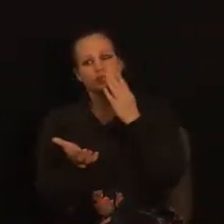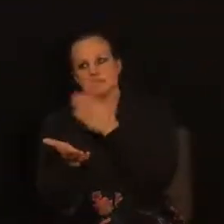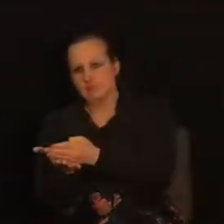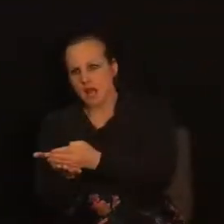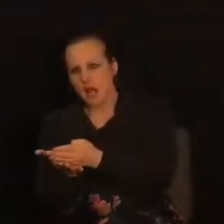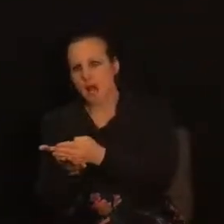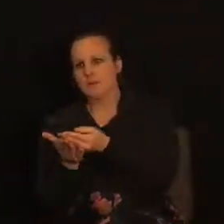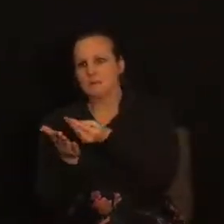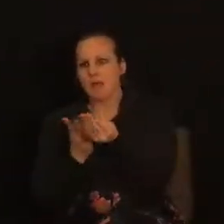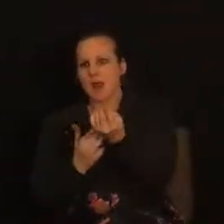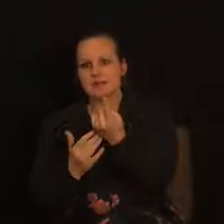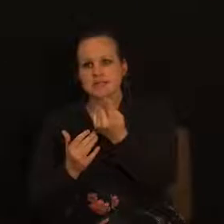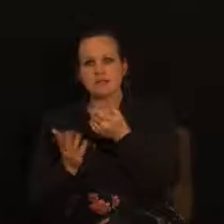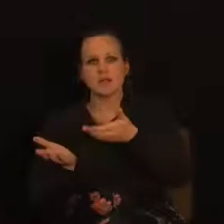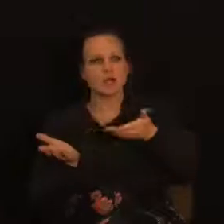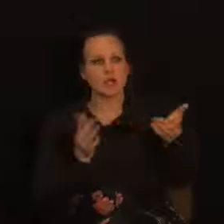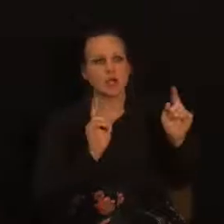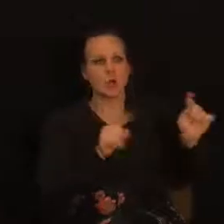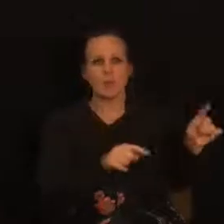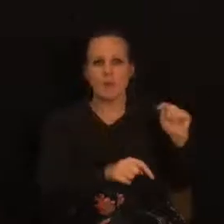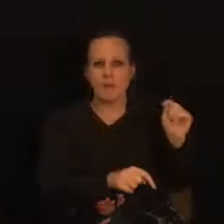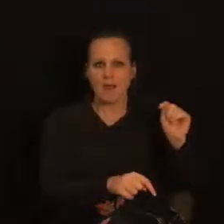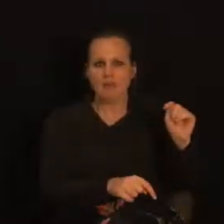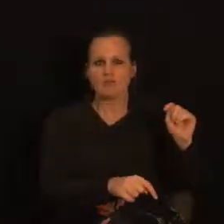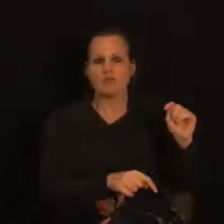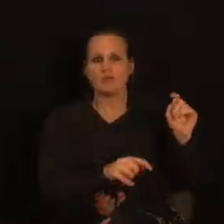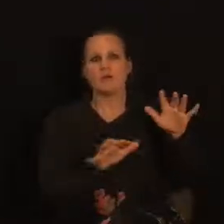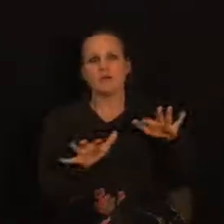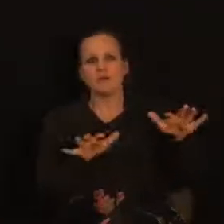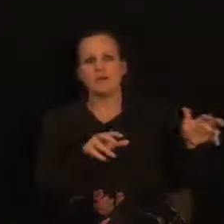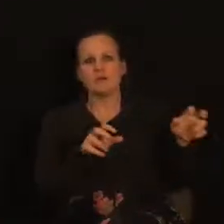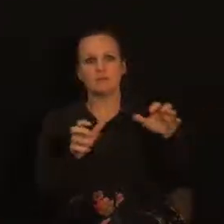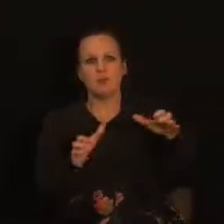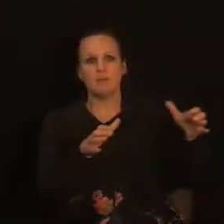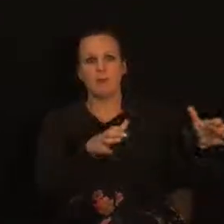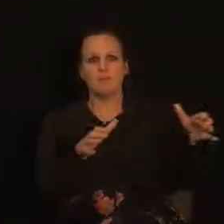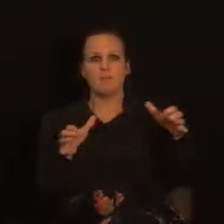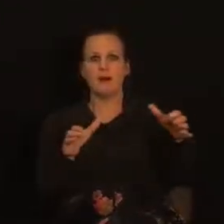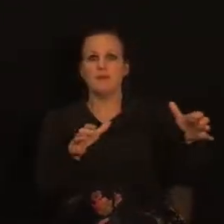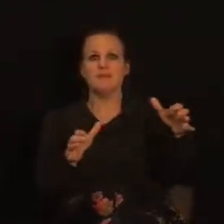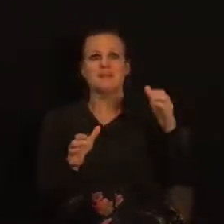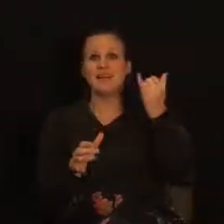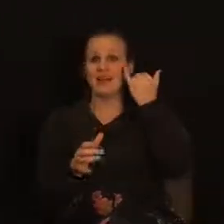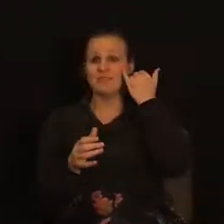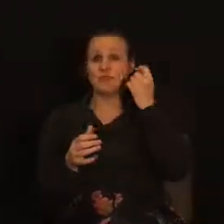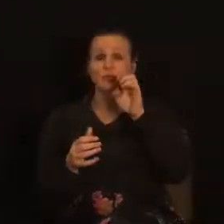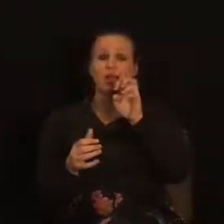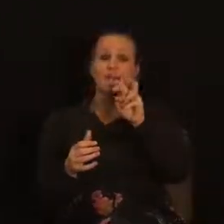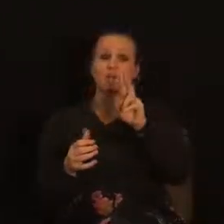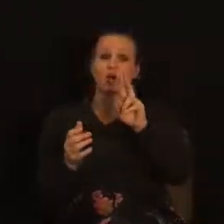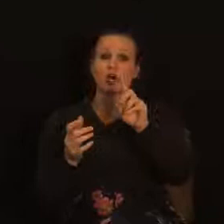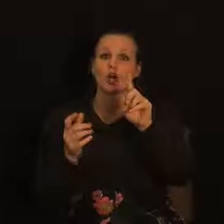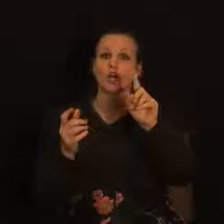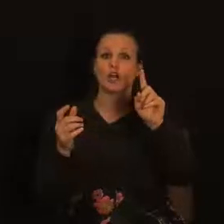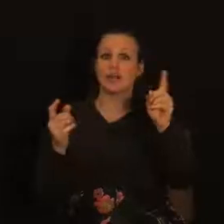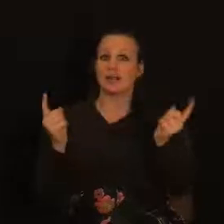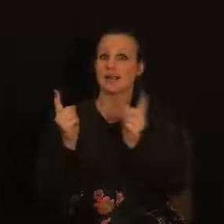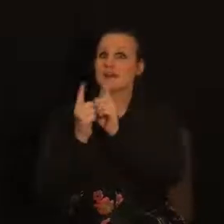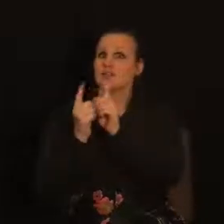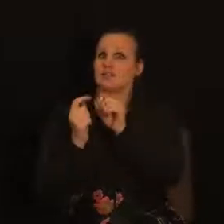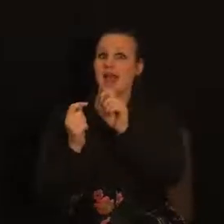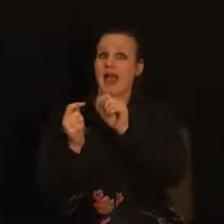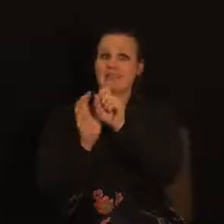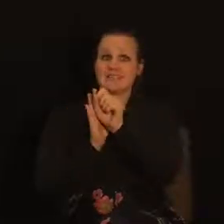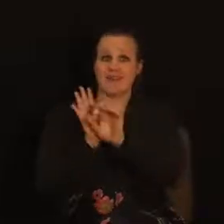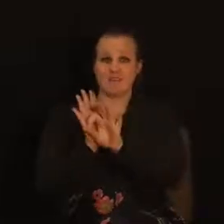to the bathroom, to, like, just if you ever encounter us at the state fair, just go around us. Like, don't try, right? But